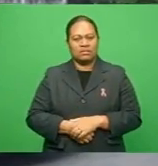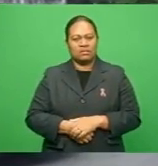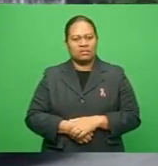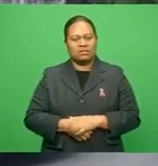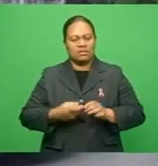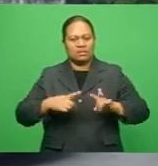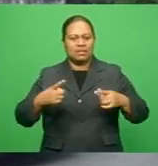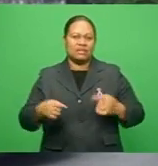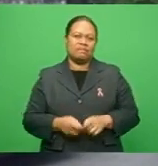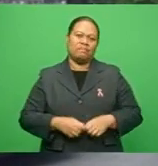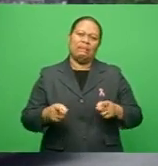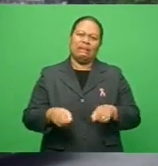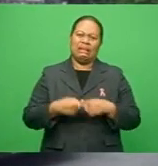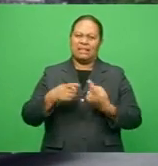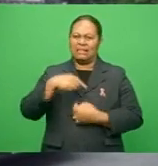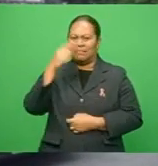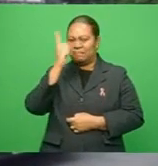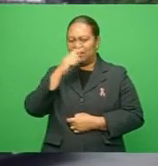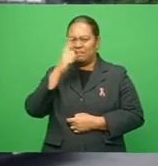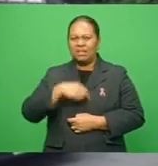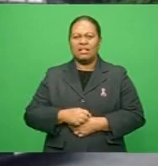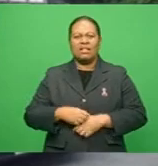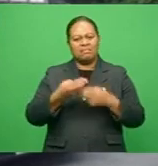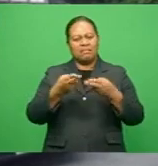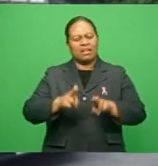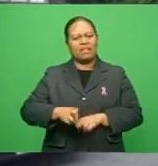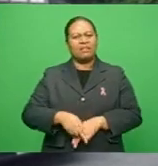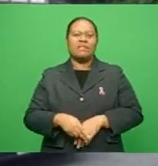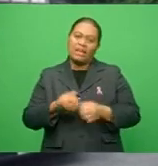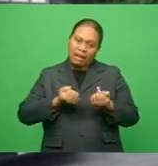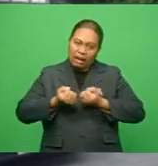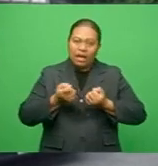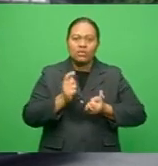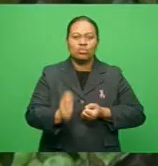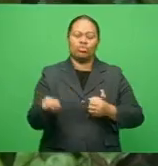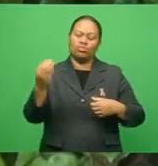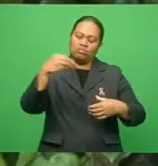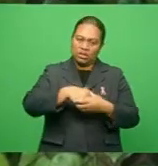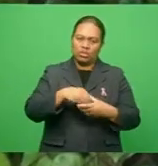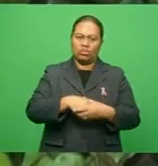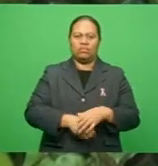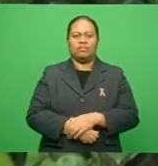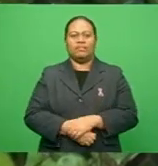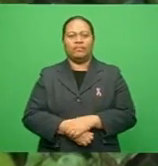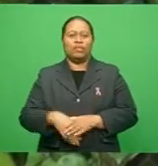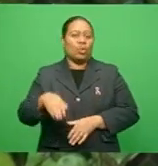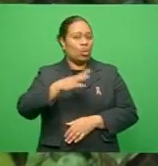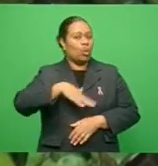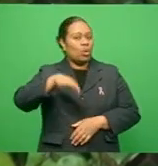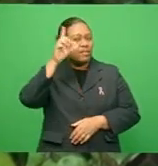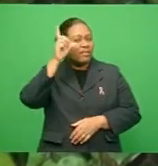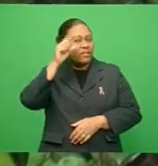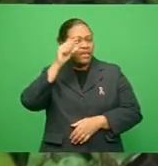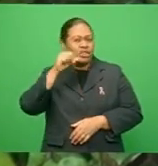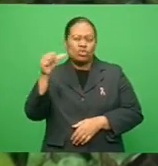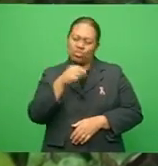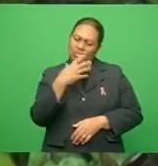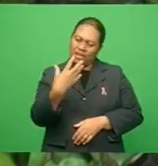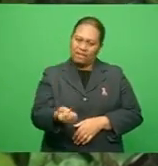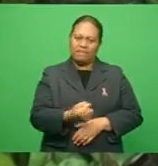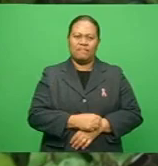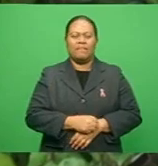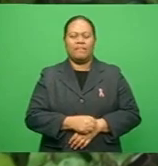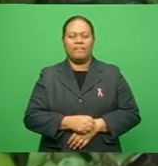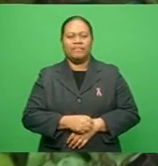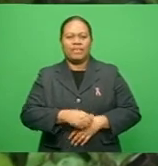because there's a lot of people who will die from fire. Homes will burn. All Fijians should encourage to have